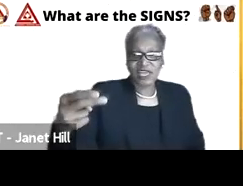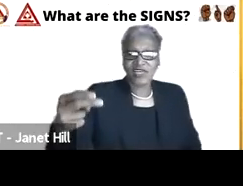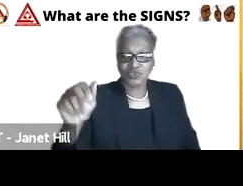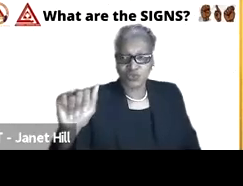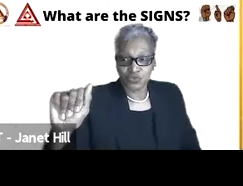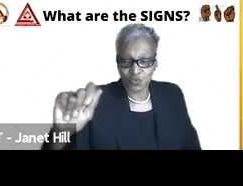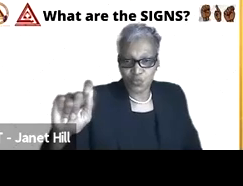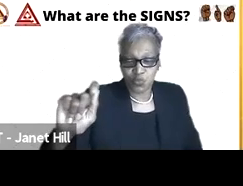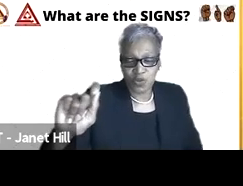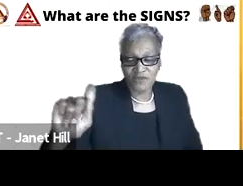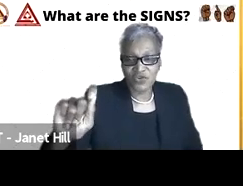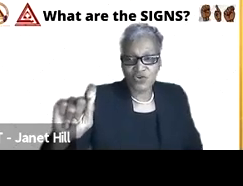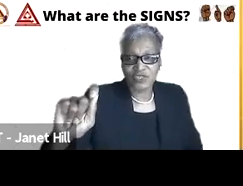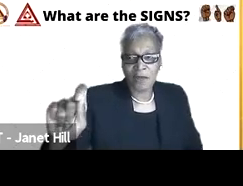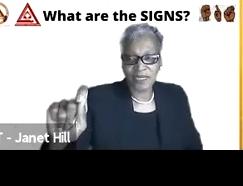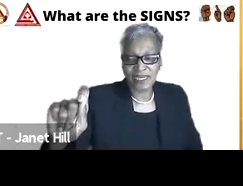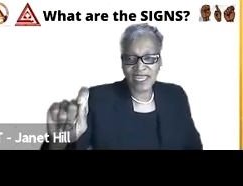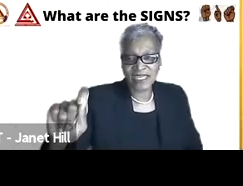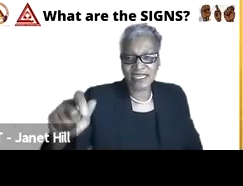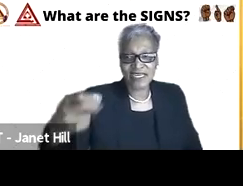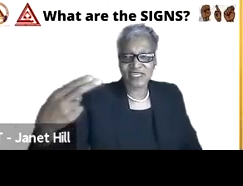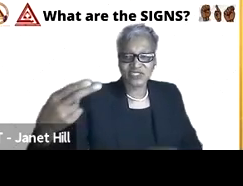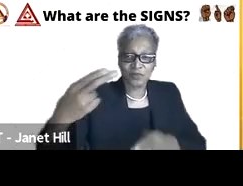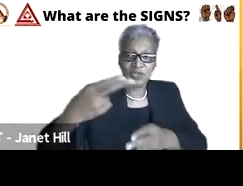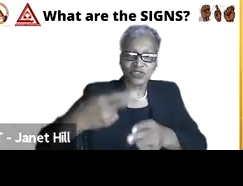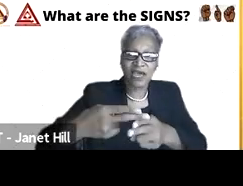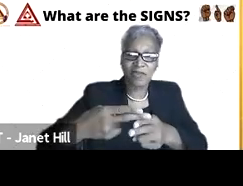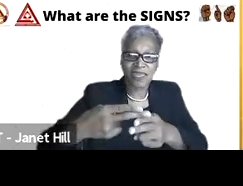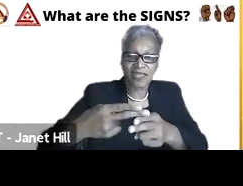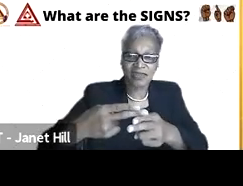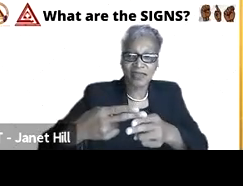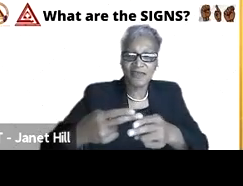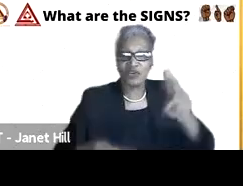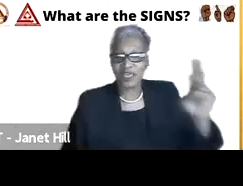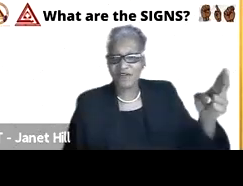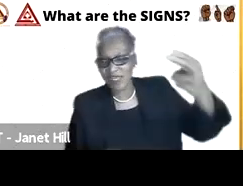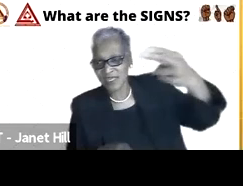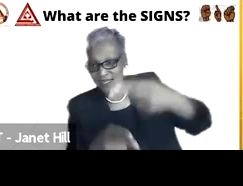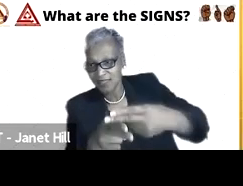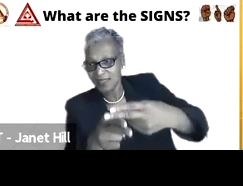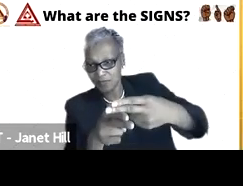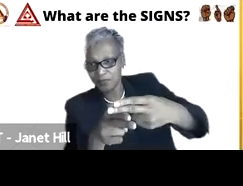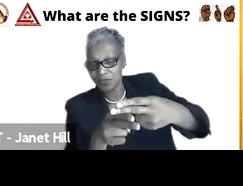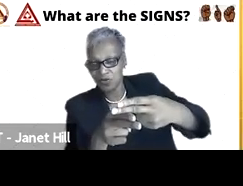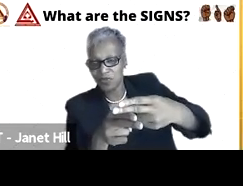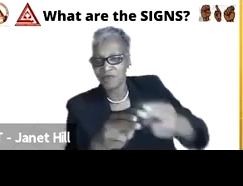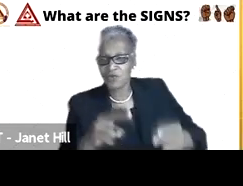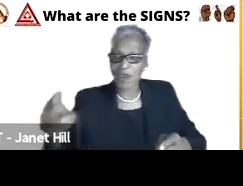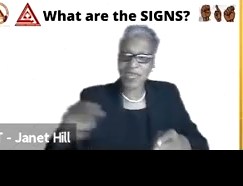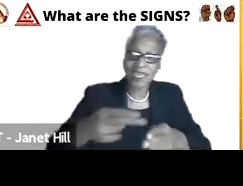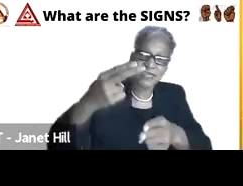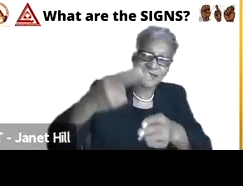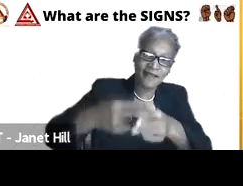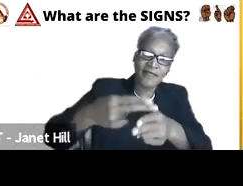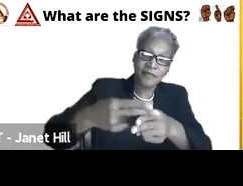in this case, whatever your dominant hand is, that's going to be your top hand. If you're left-handed, then put it on there. If